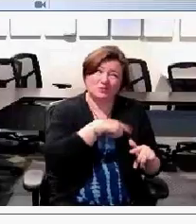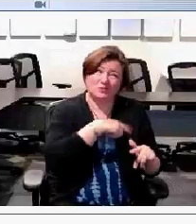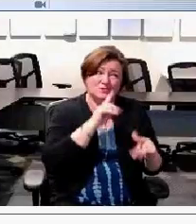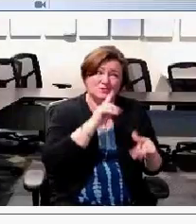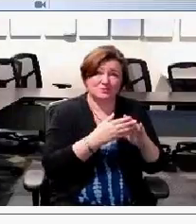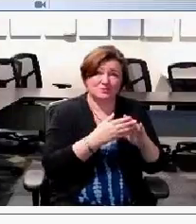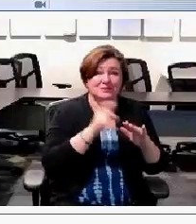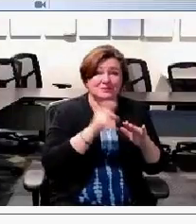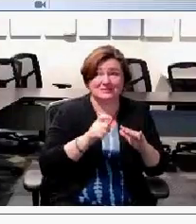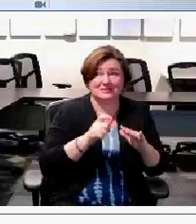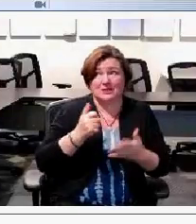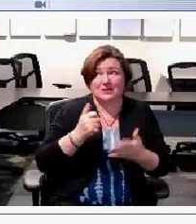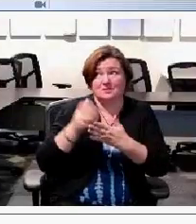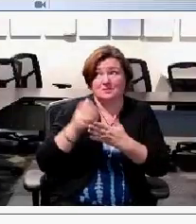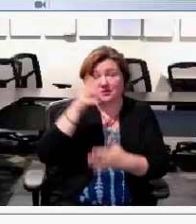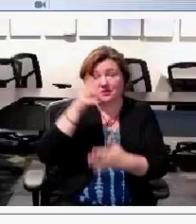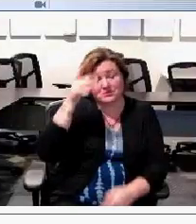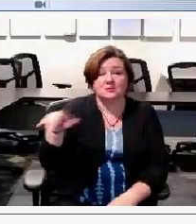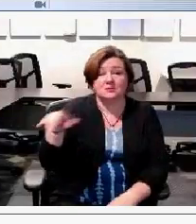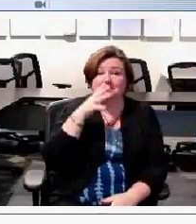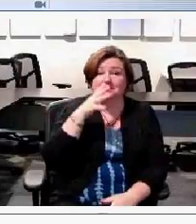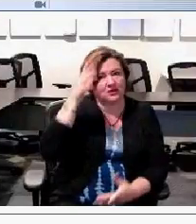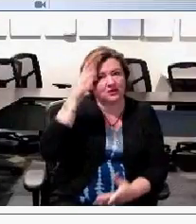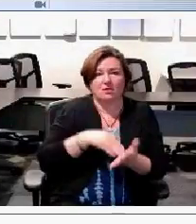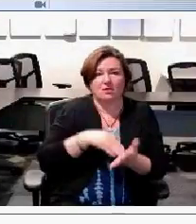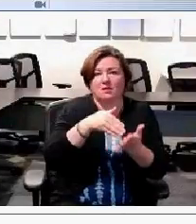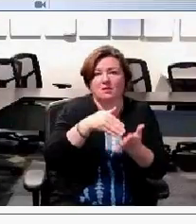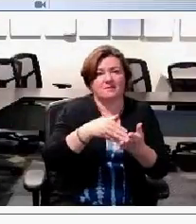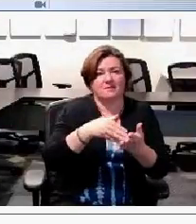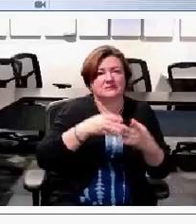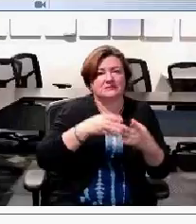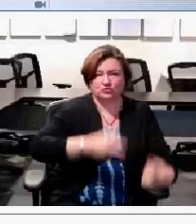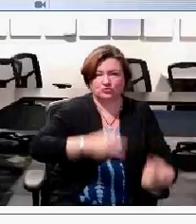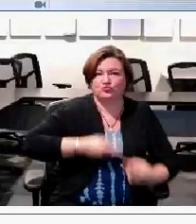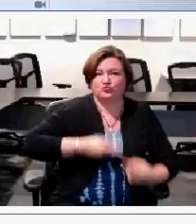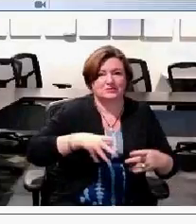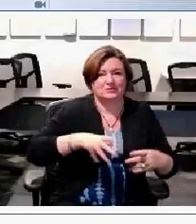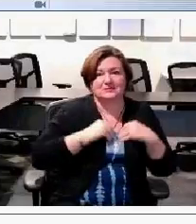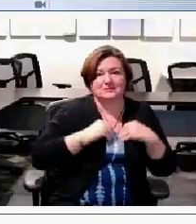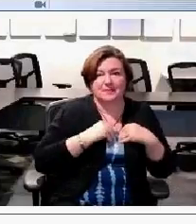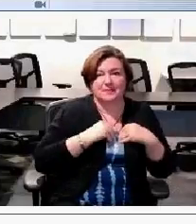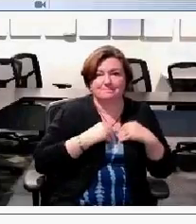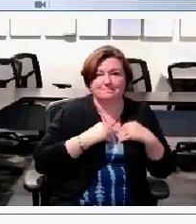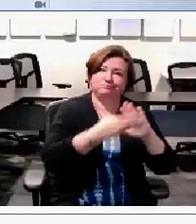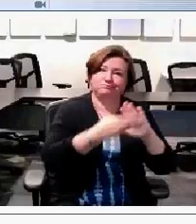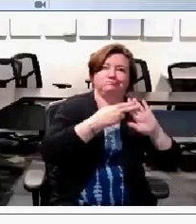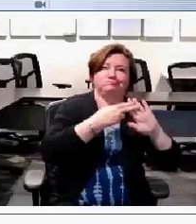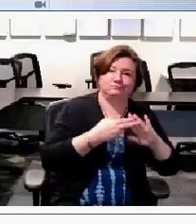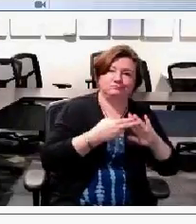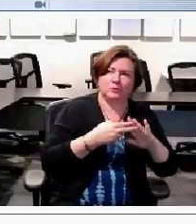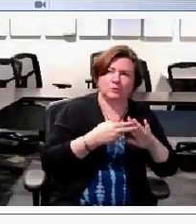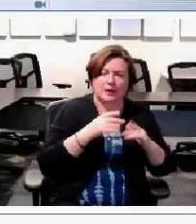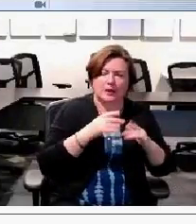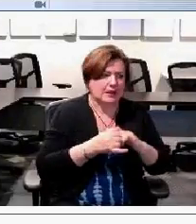parents struggling with the diagnosis alone, trying to find, not functional services, but feeling